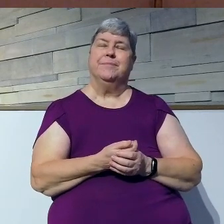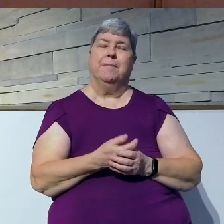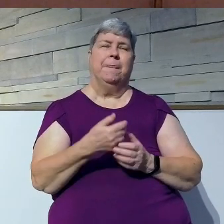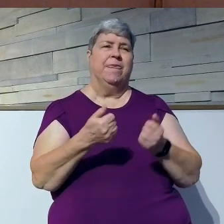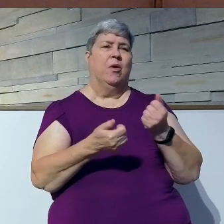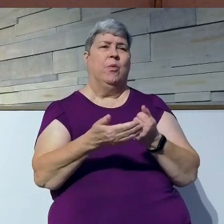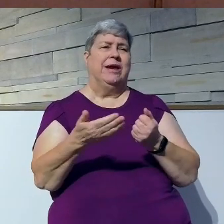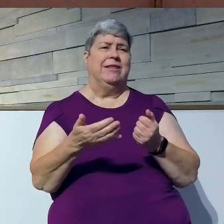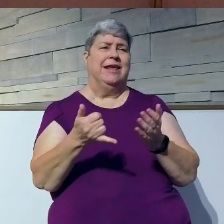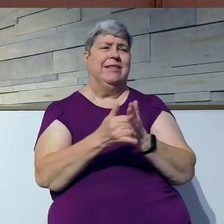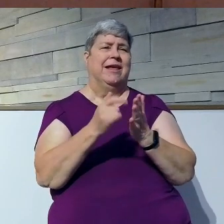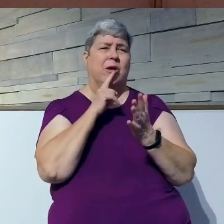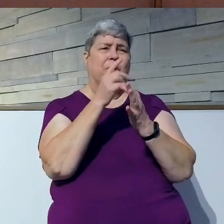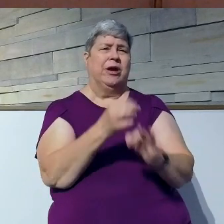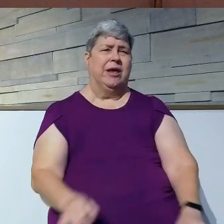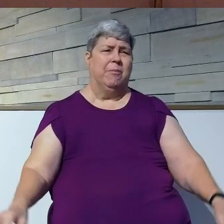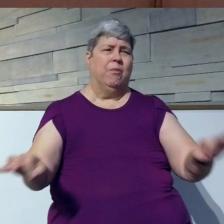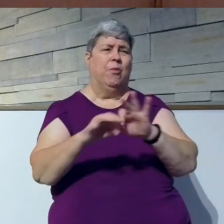the things of eternal importance?